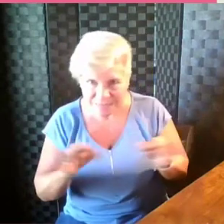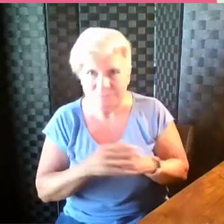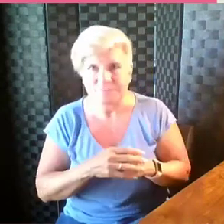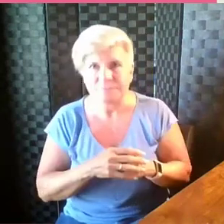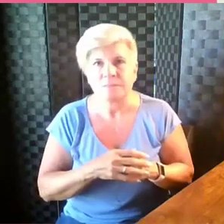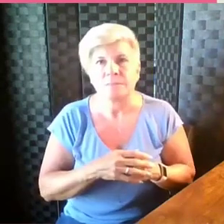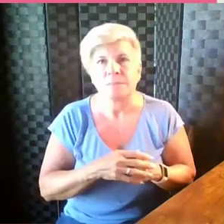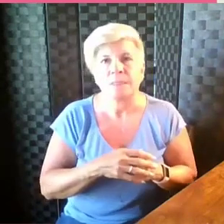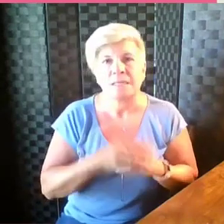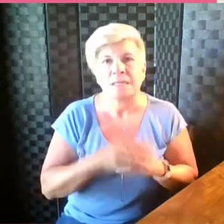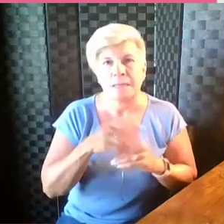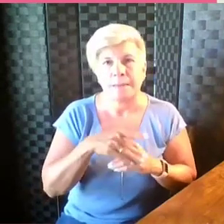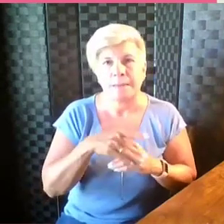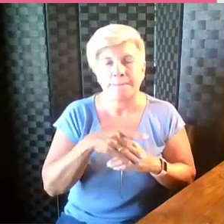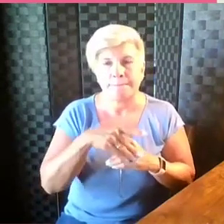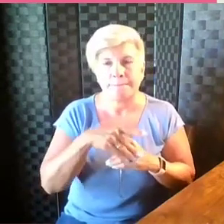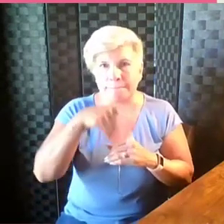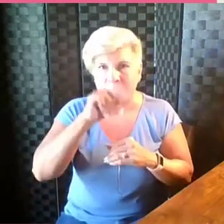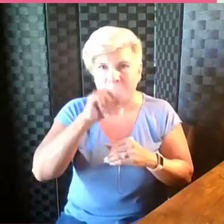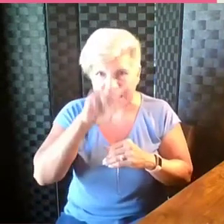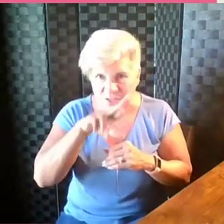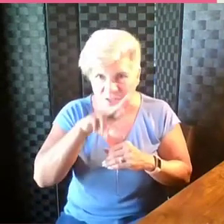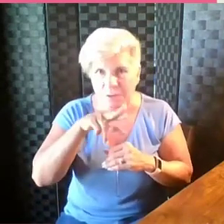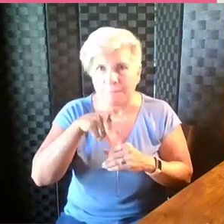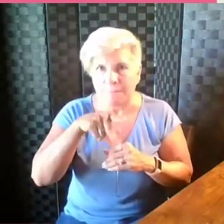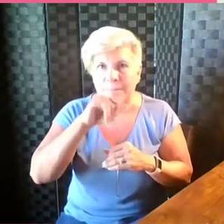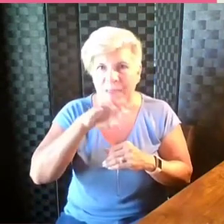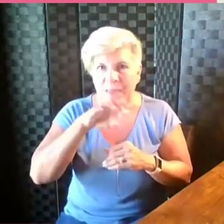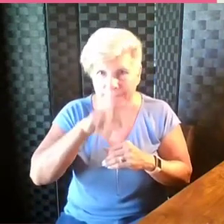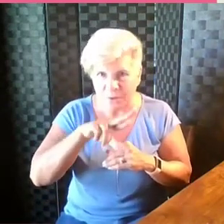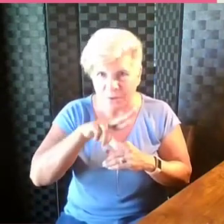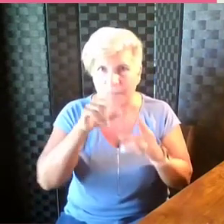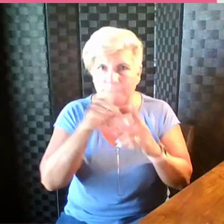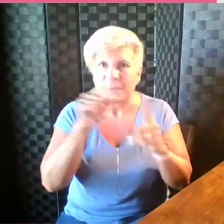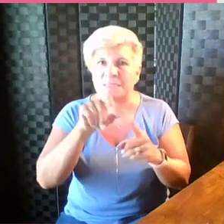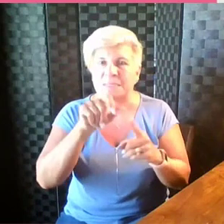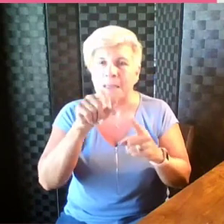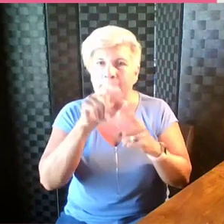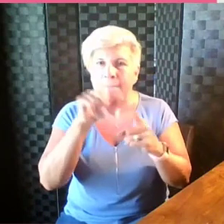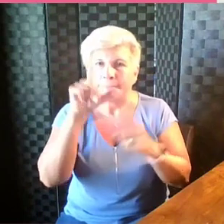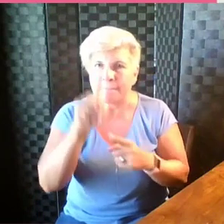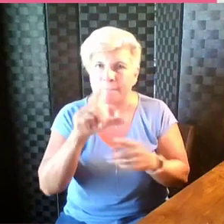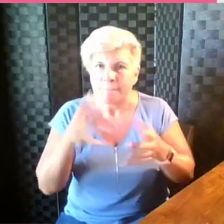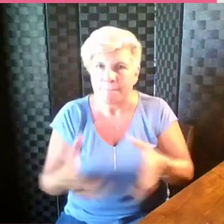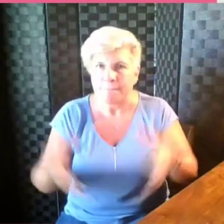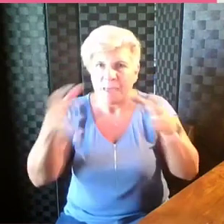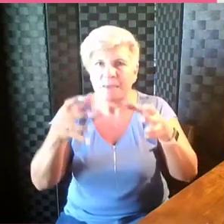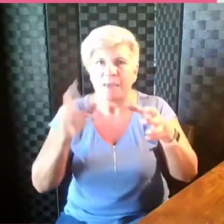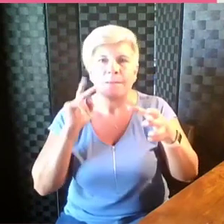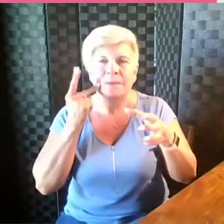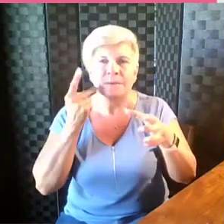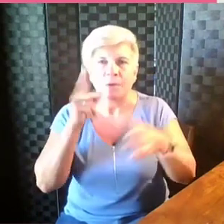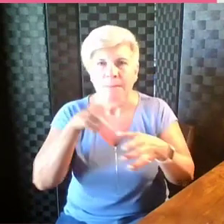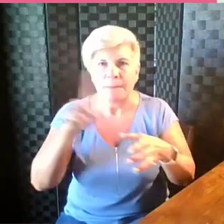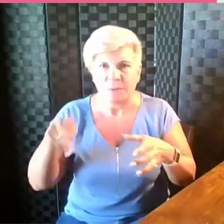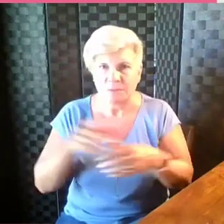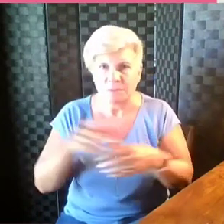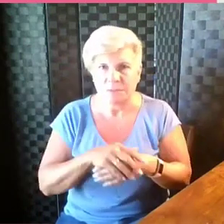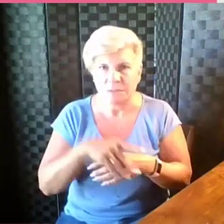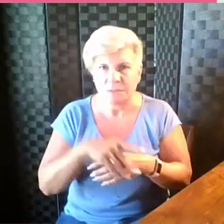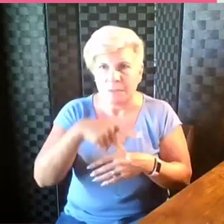like they're tongue twisters. Peter Piper picked a peck of pickled peppers. So the P in